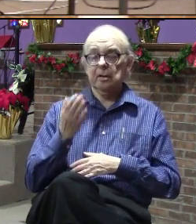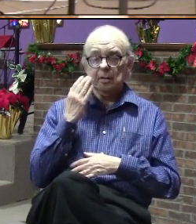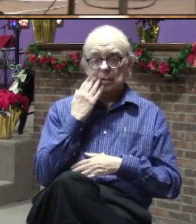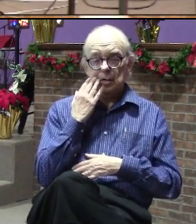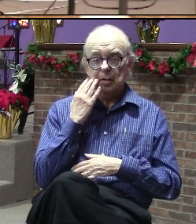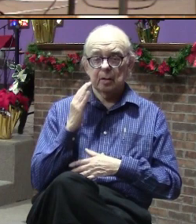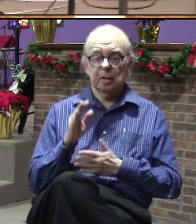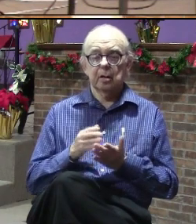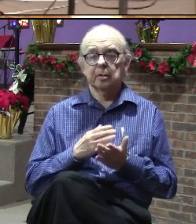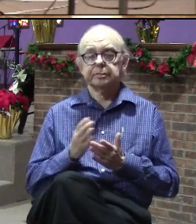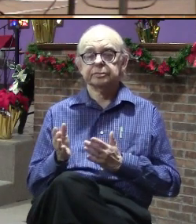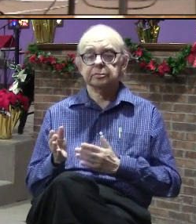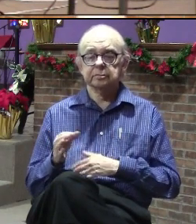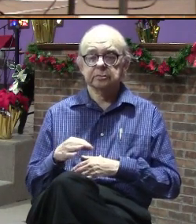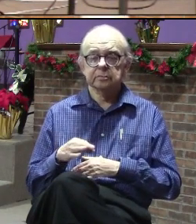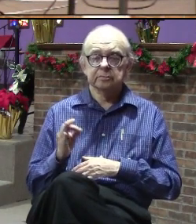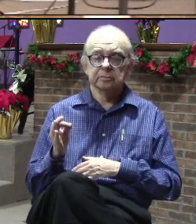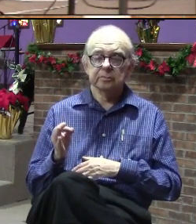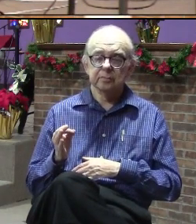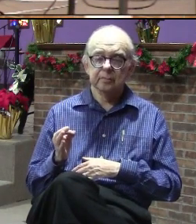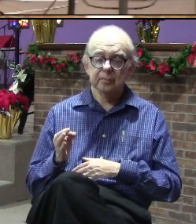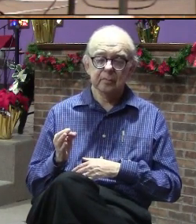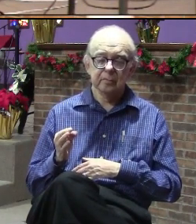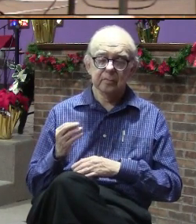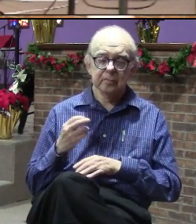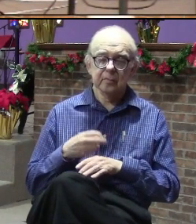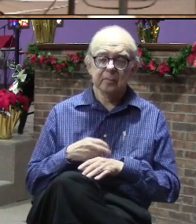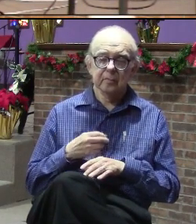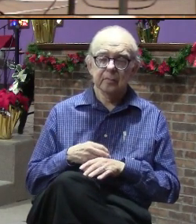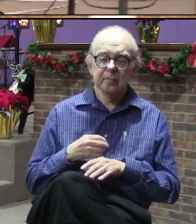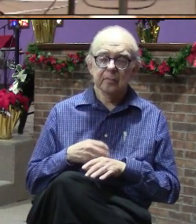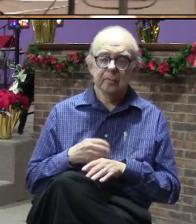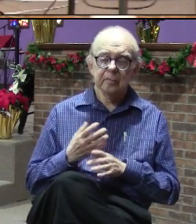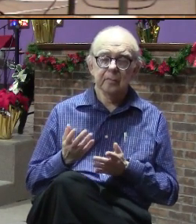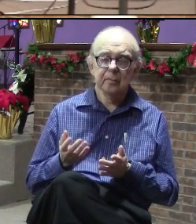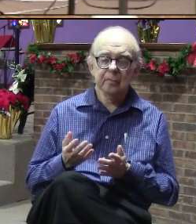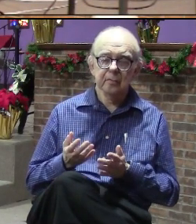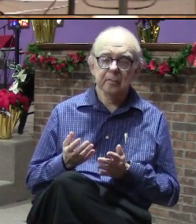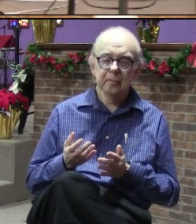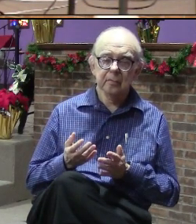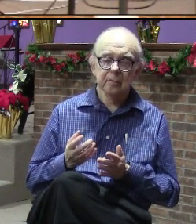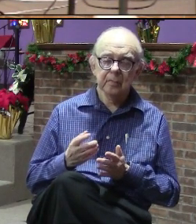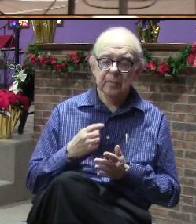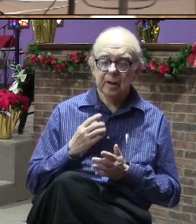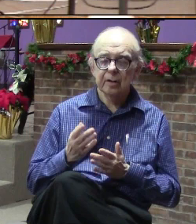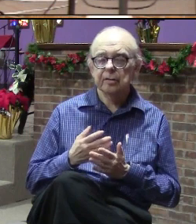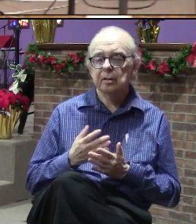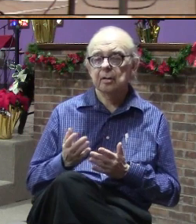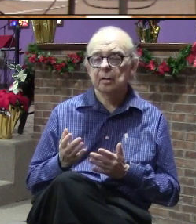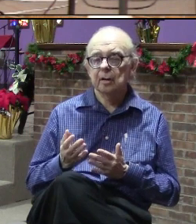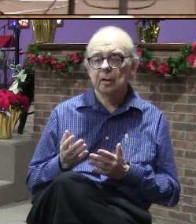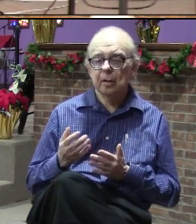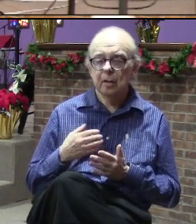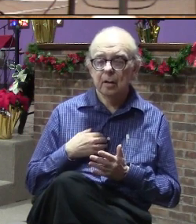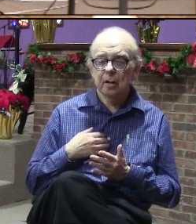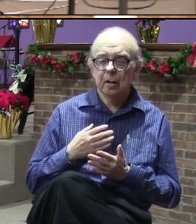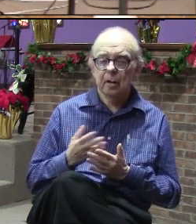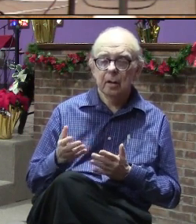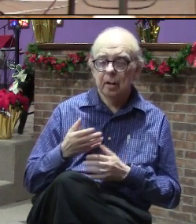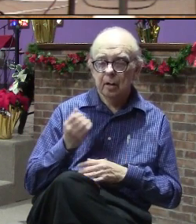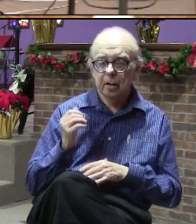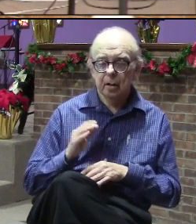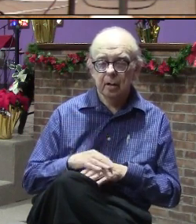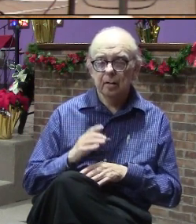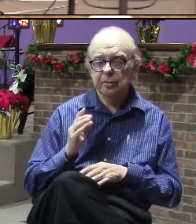I know some of you really find this very difficult, and I'm busting your bubble today, but I got to tell you something. I have found something better than what